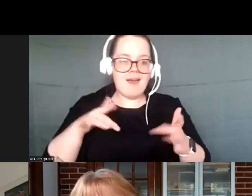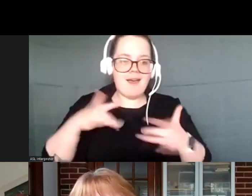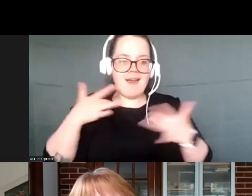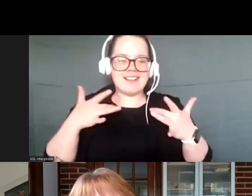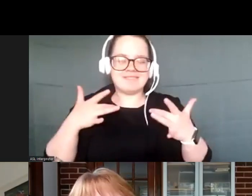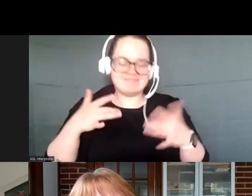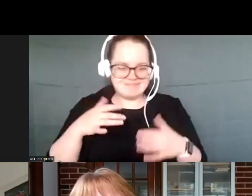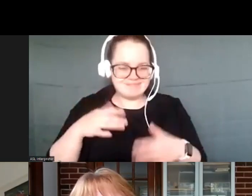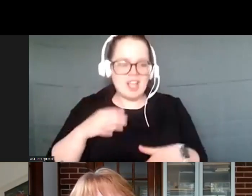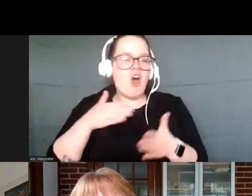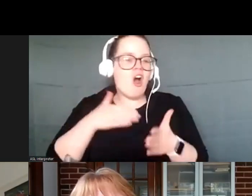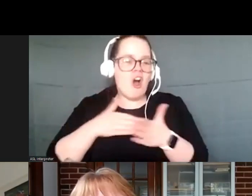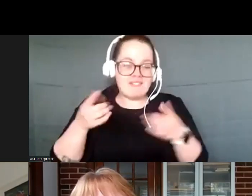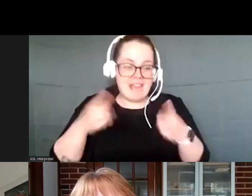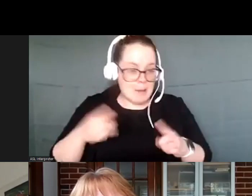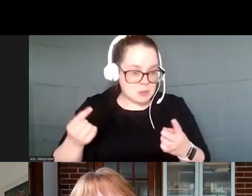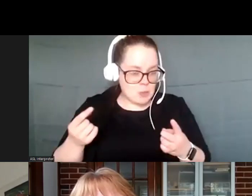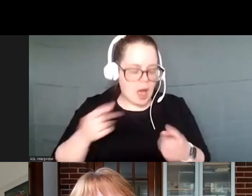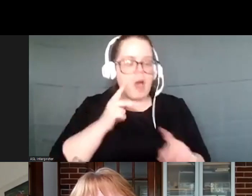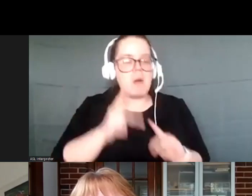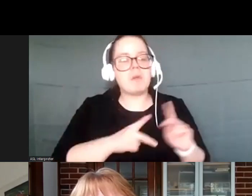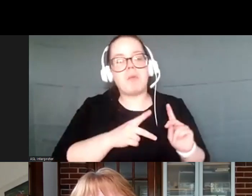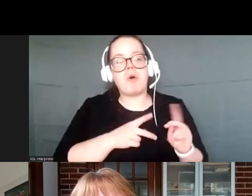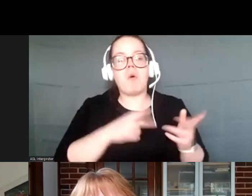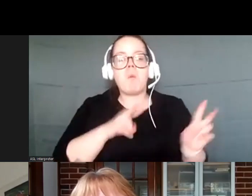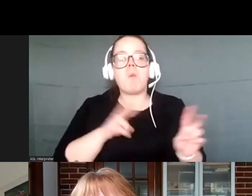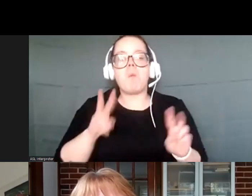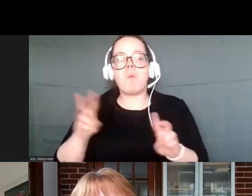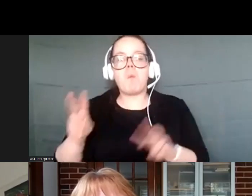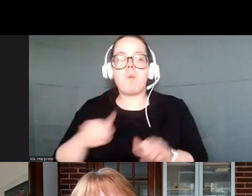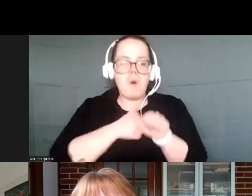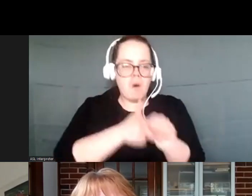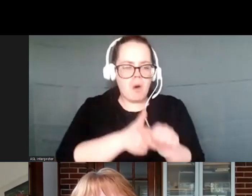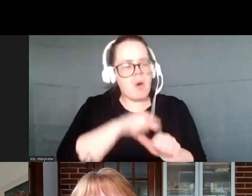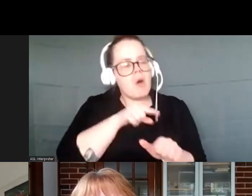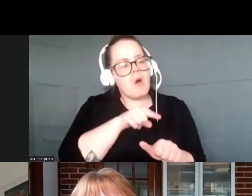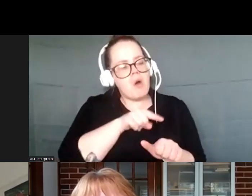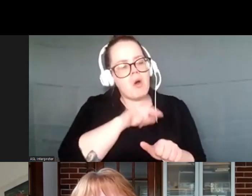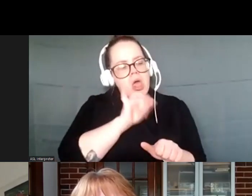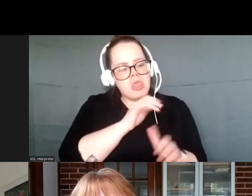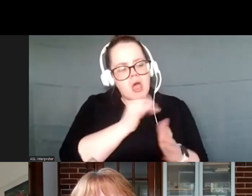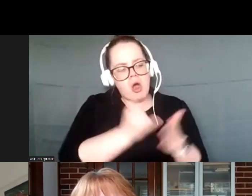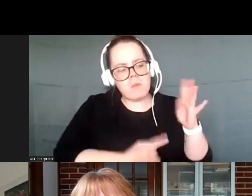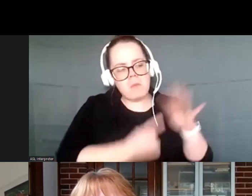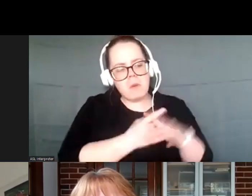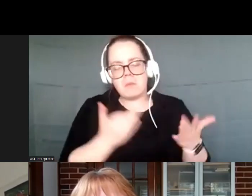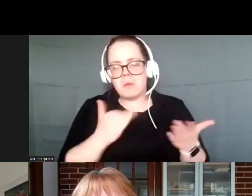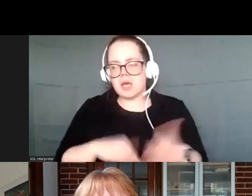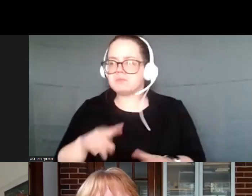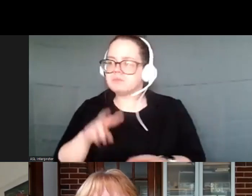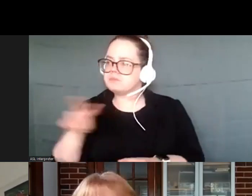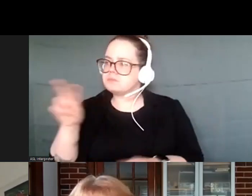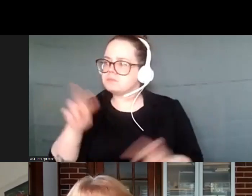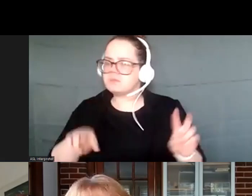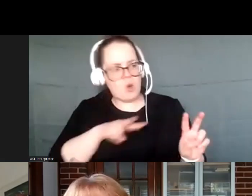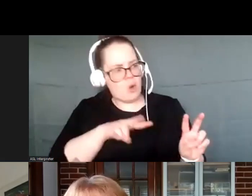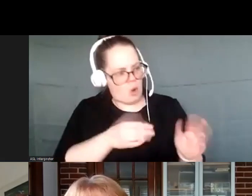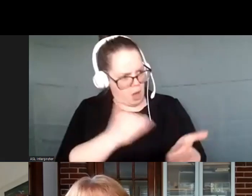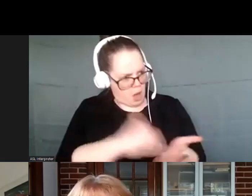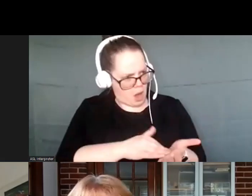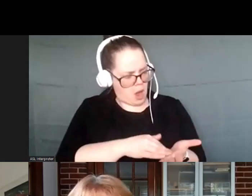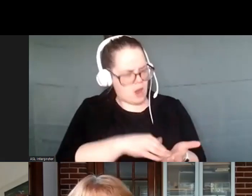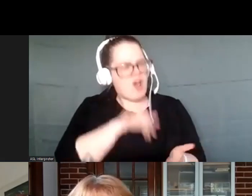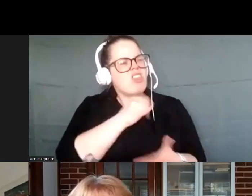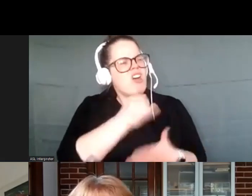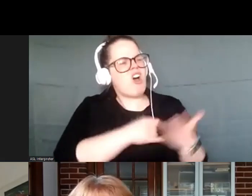following along, taking notes, going, wow, this artist would be amazing, but I need to see them, you know,